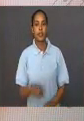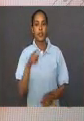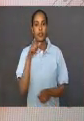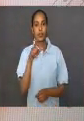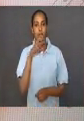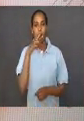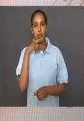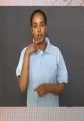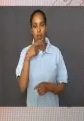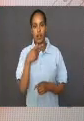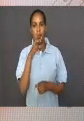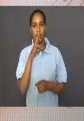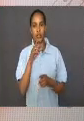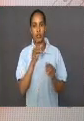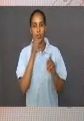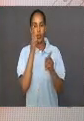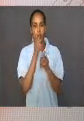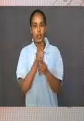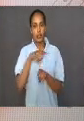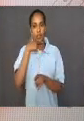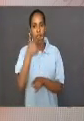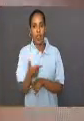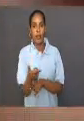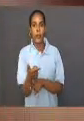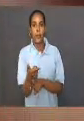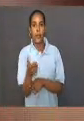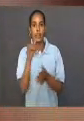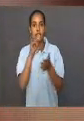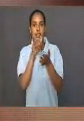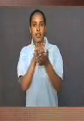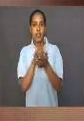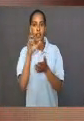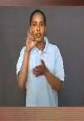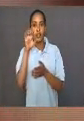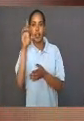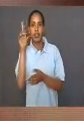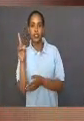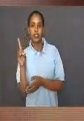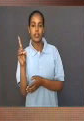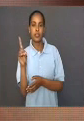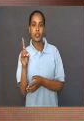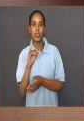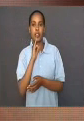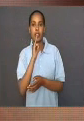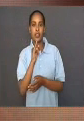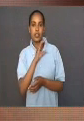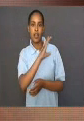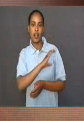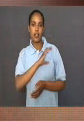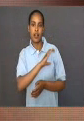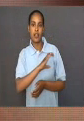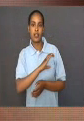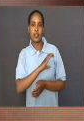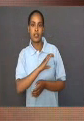You were also correct to say that reduction is